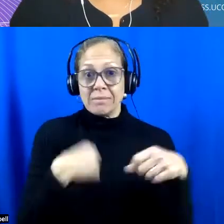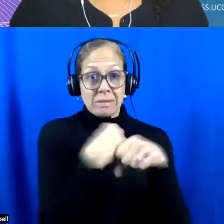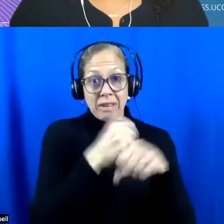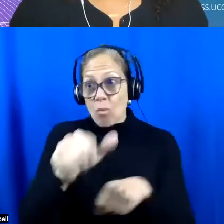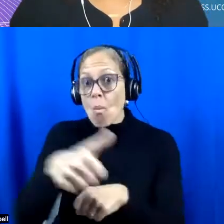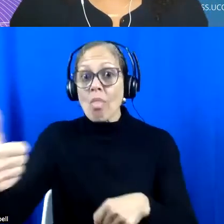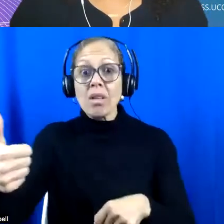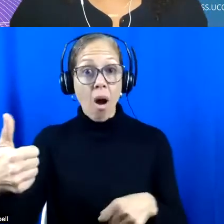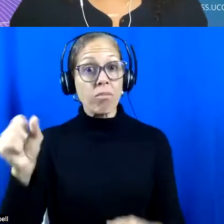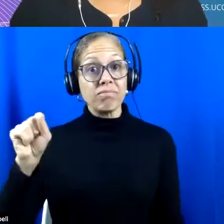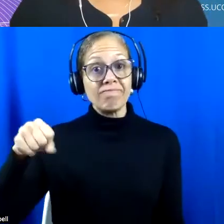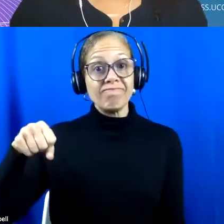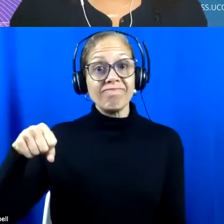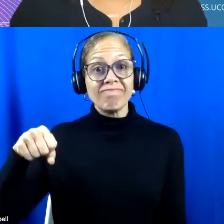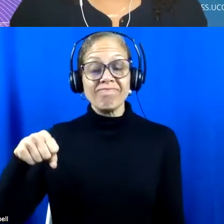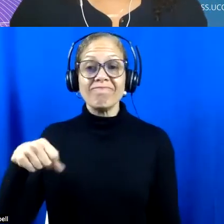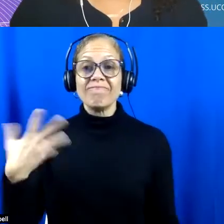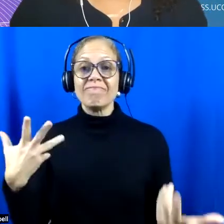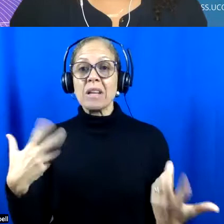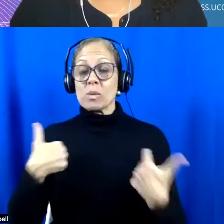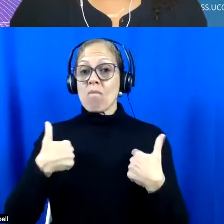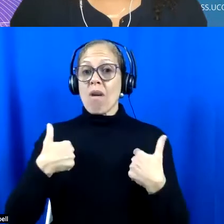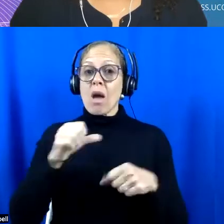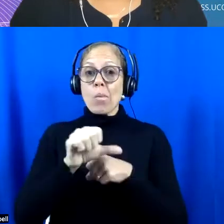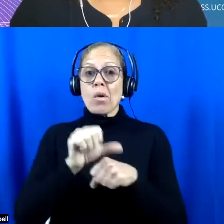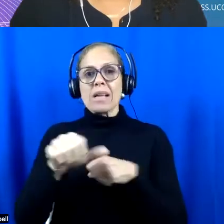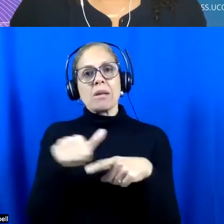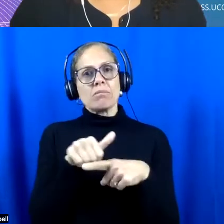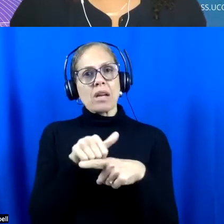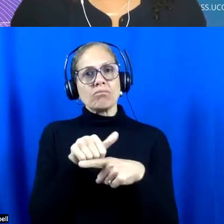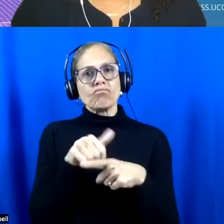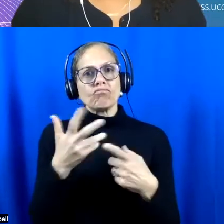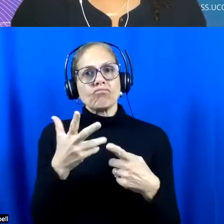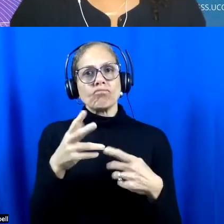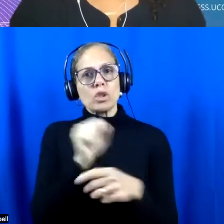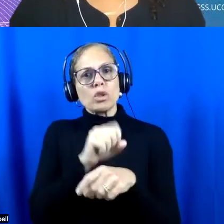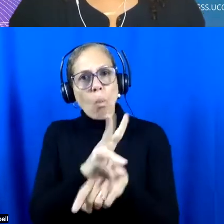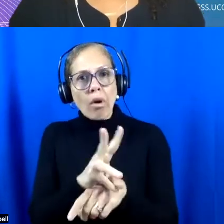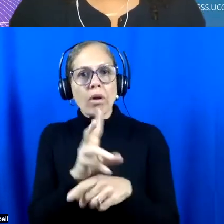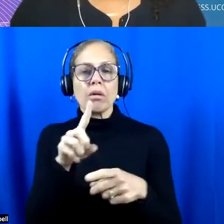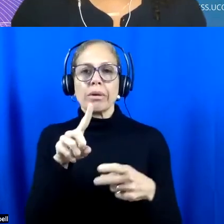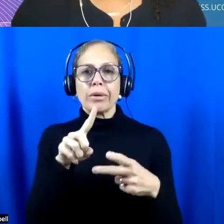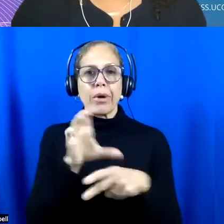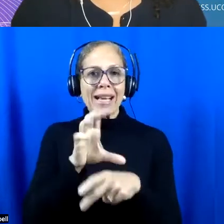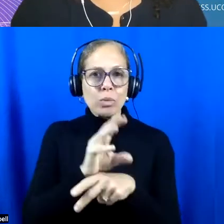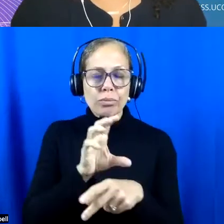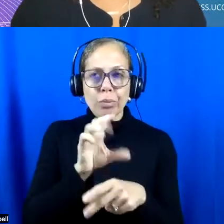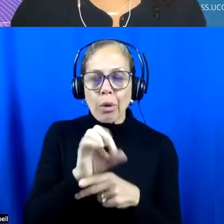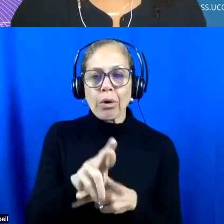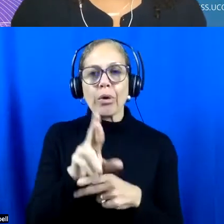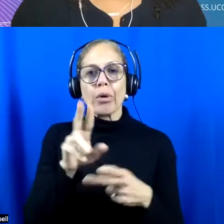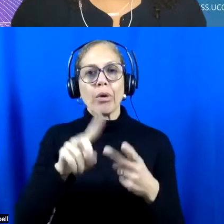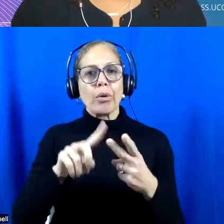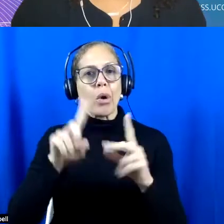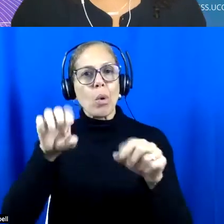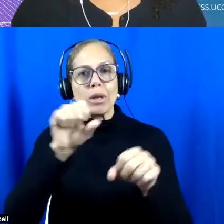You know, so in starting the work, I started as a practitioner, social worker, caseworker, going to